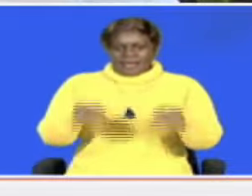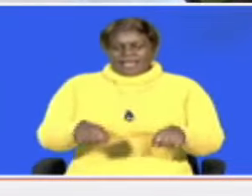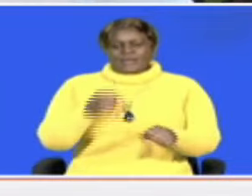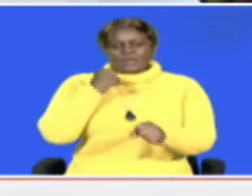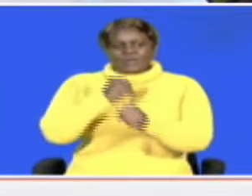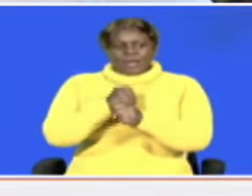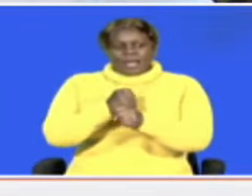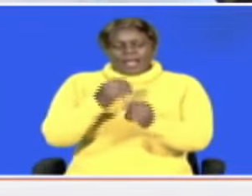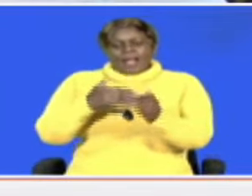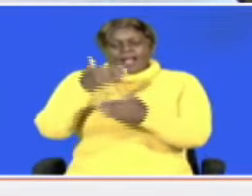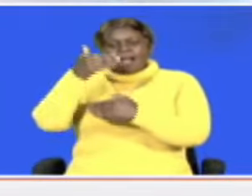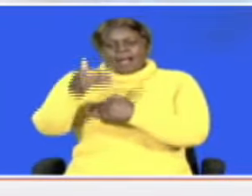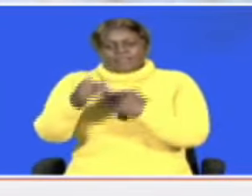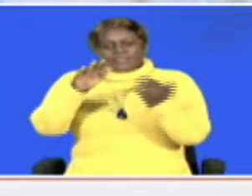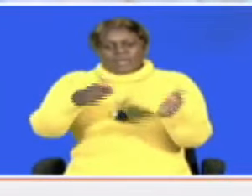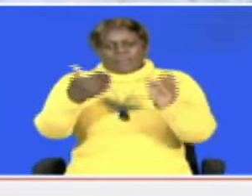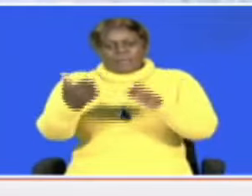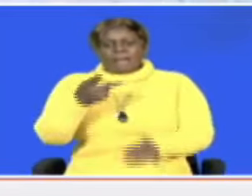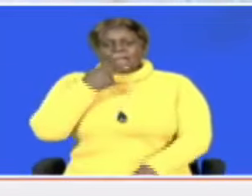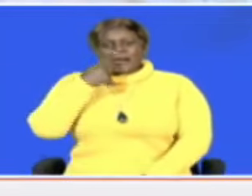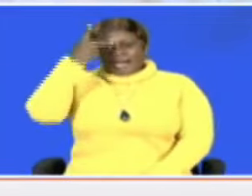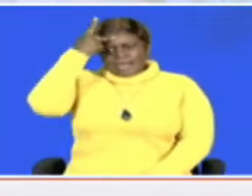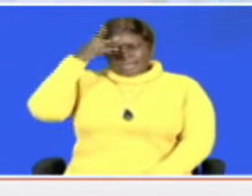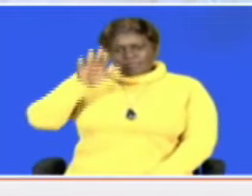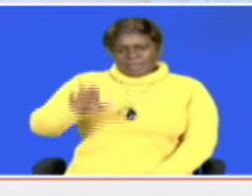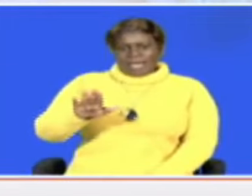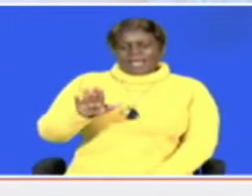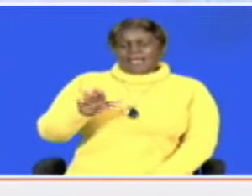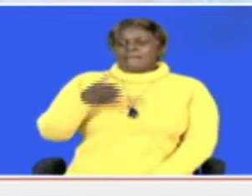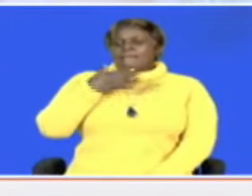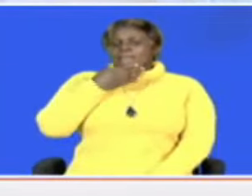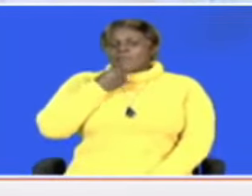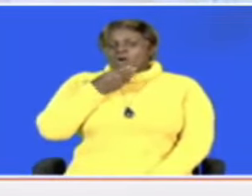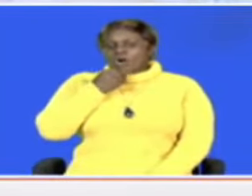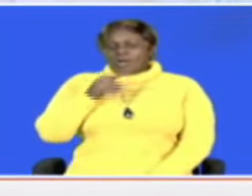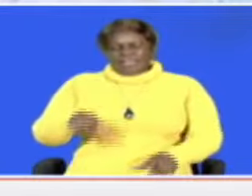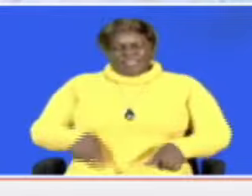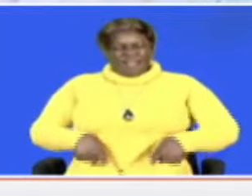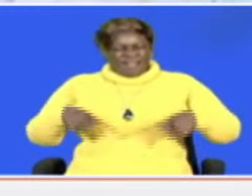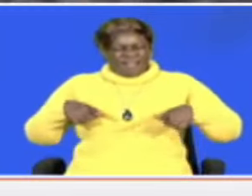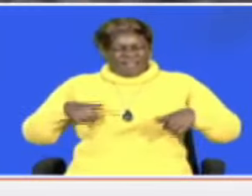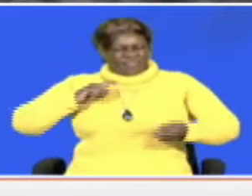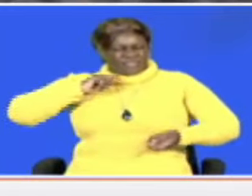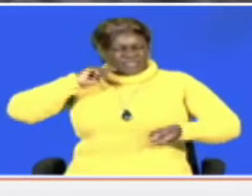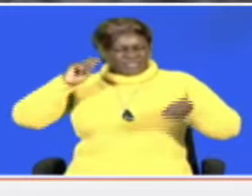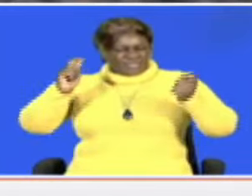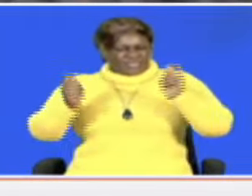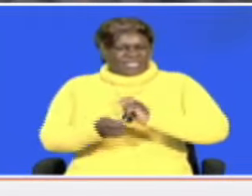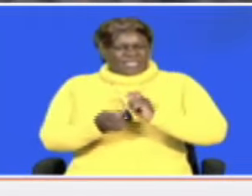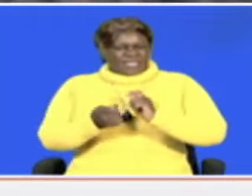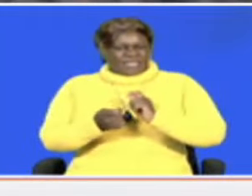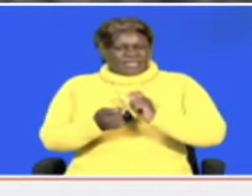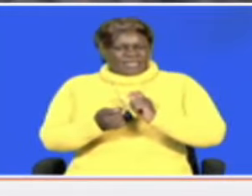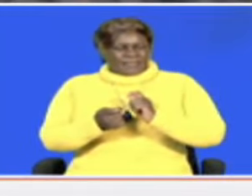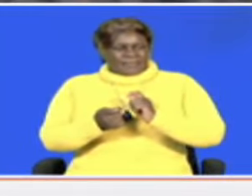do. Baada ya kifo cha wazazi wake Emery, maisha yakabadilika. Hapa tu